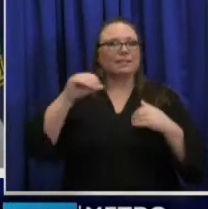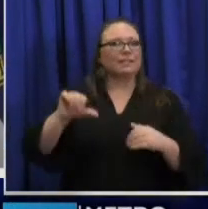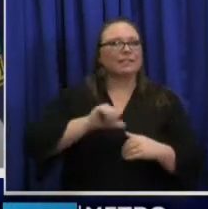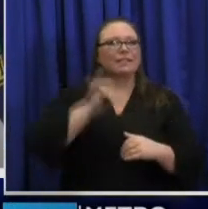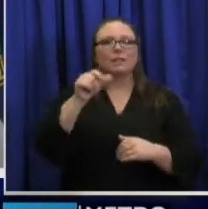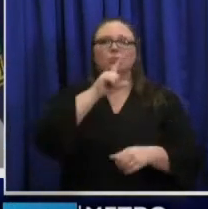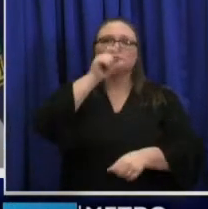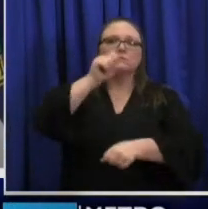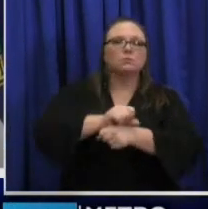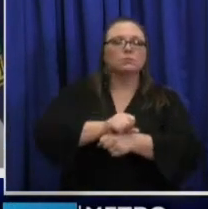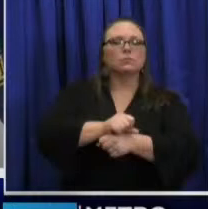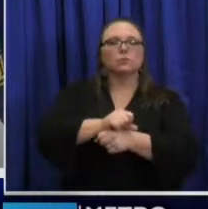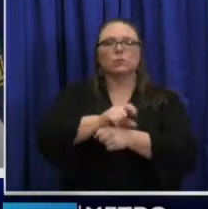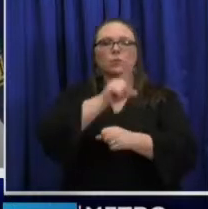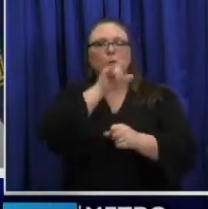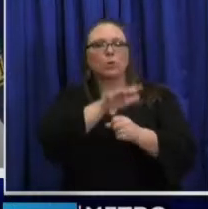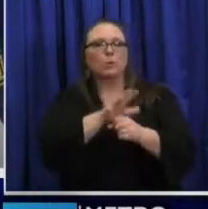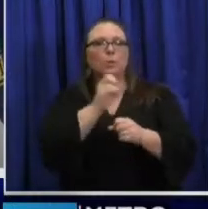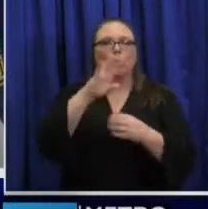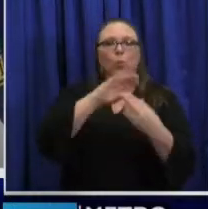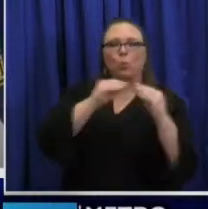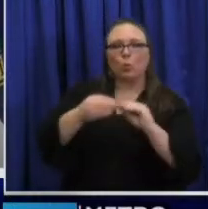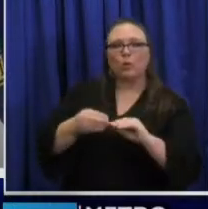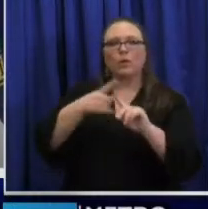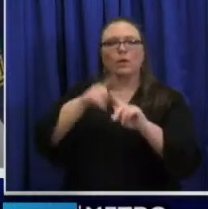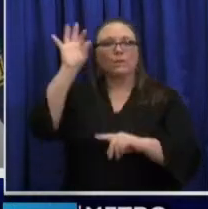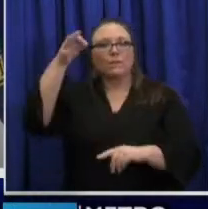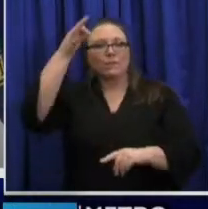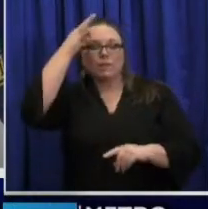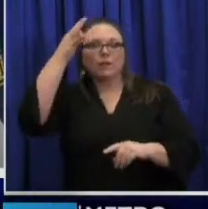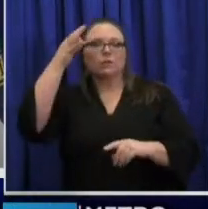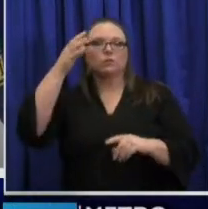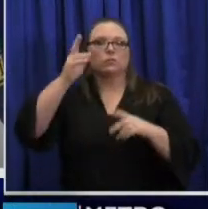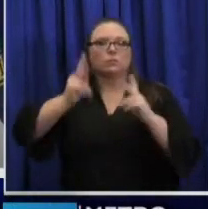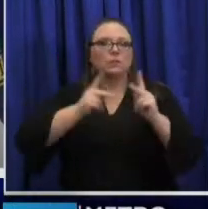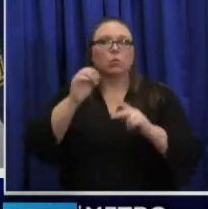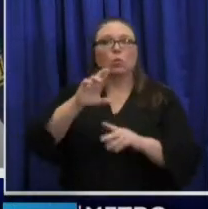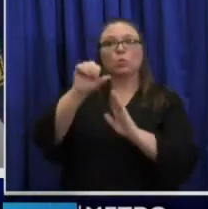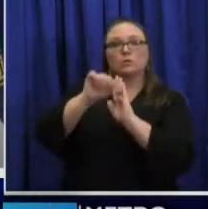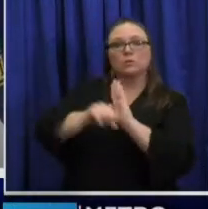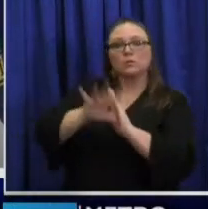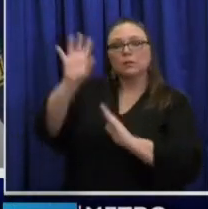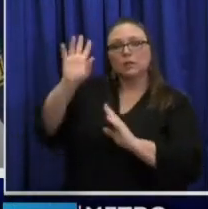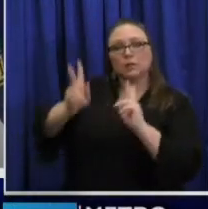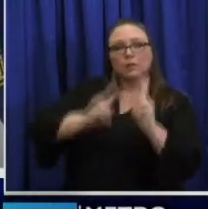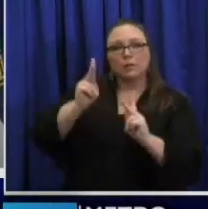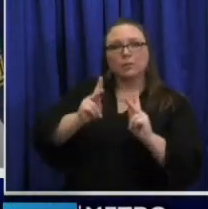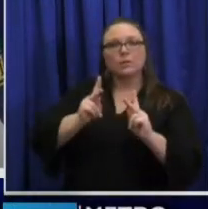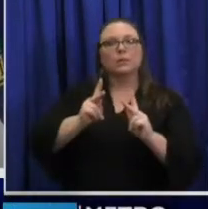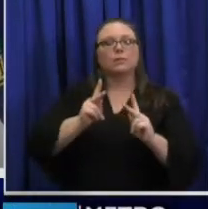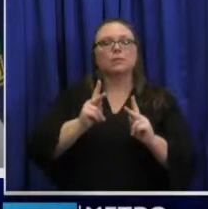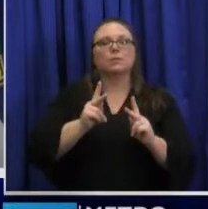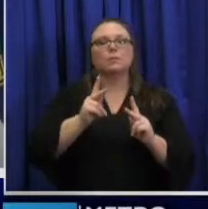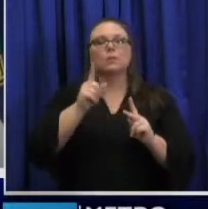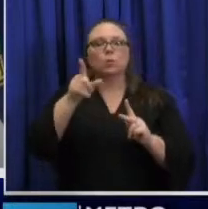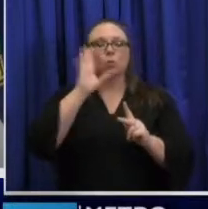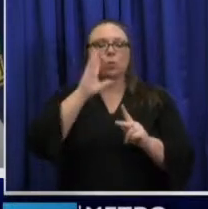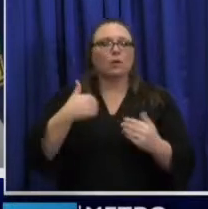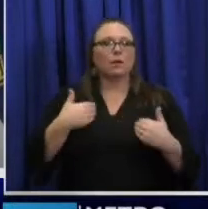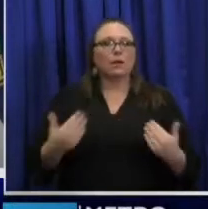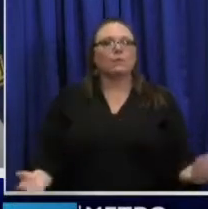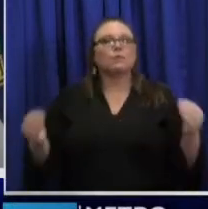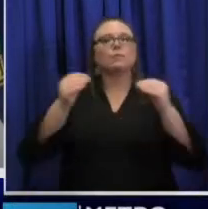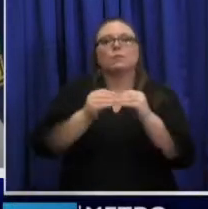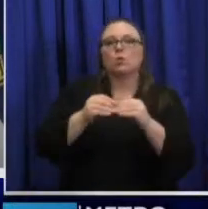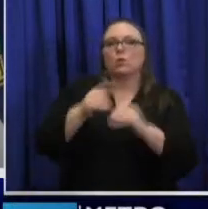concrete assurances or numbers from federal officials or state officials that you will have more vaccine next